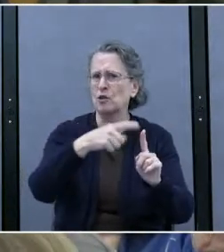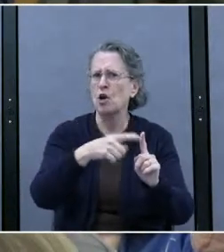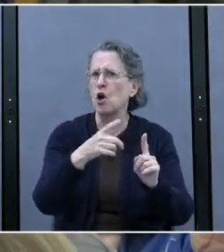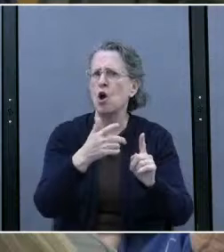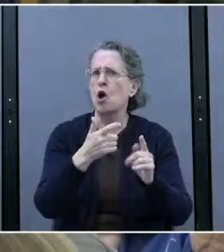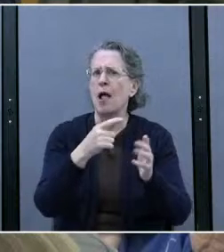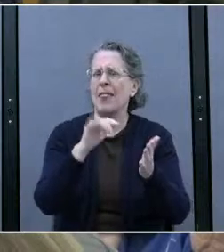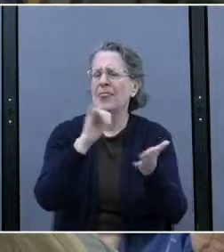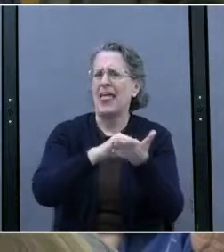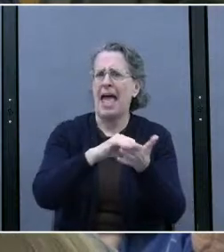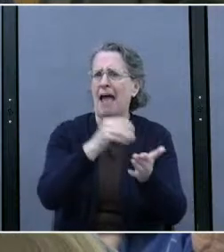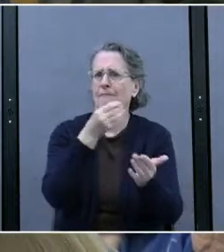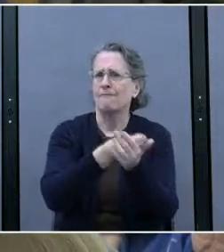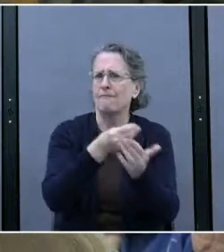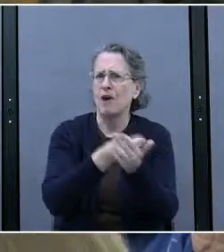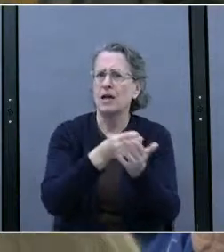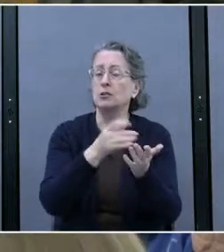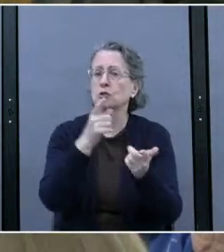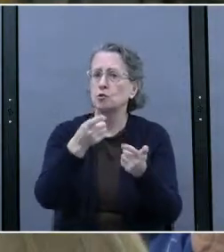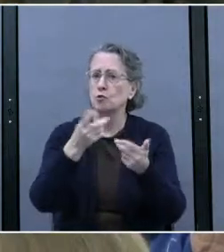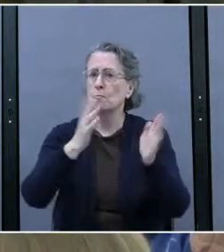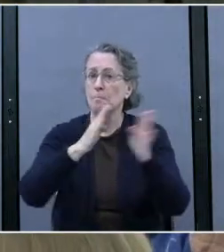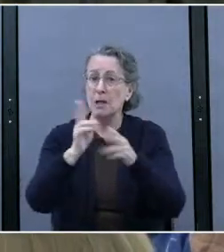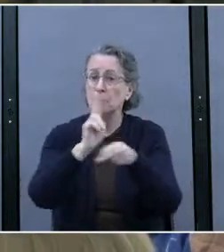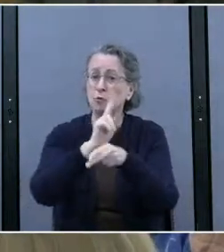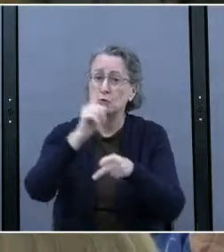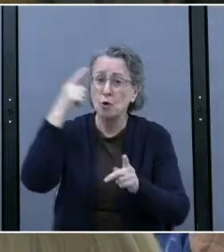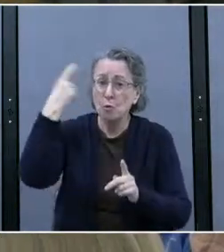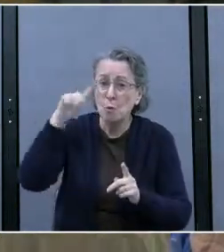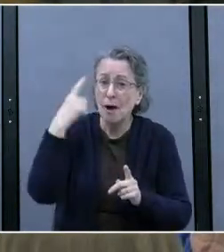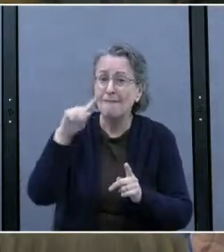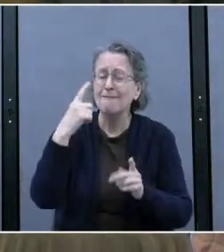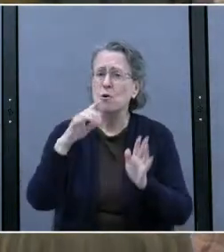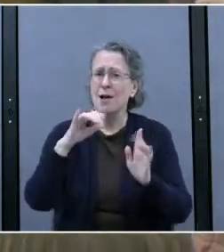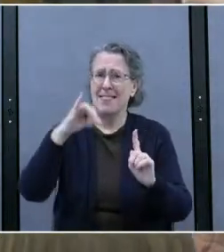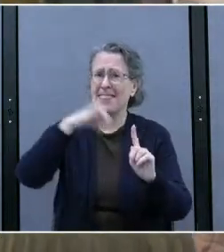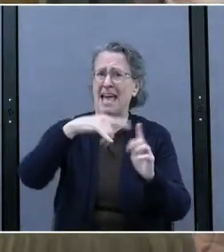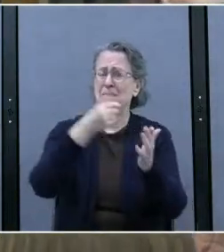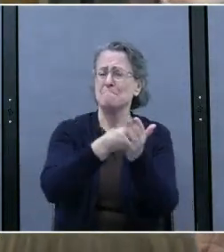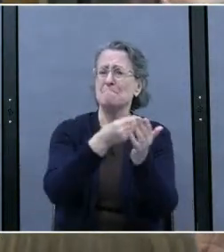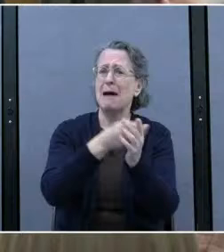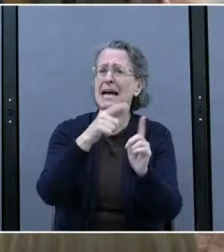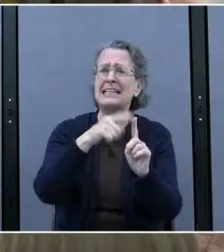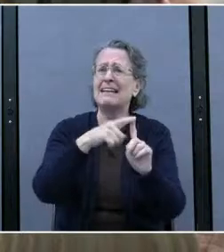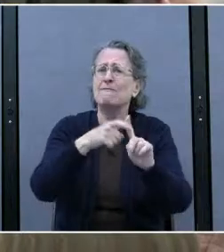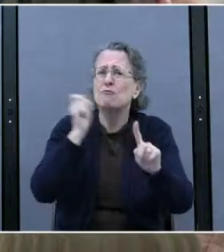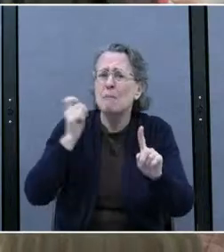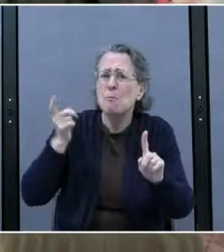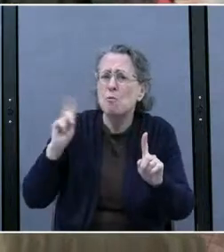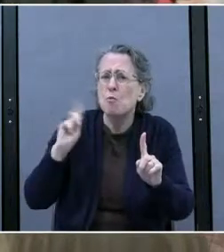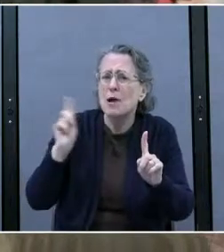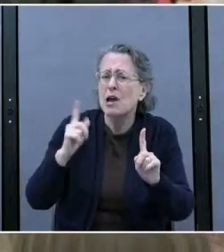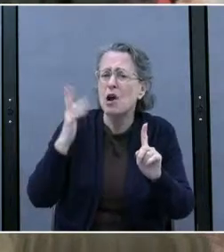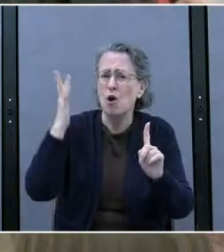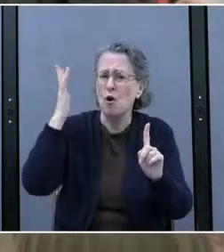FY25, even though we're going to have if we have a negative 851,000, where is the other money coming from to cover